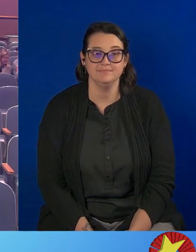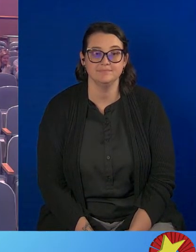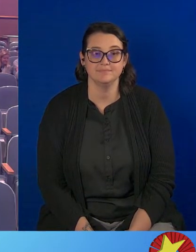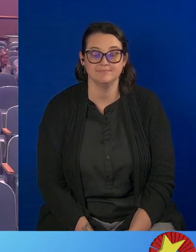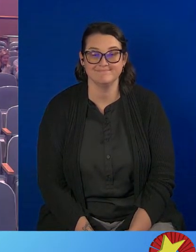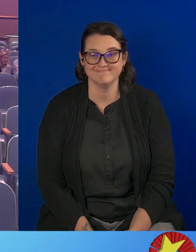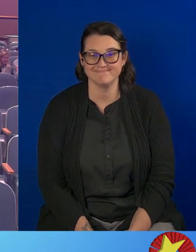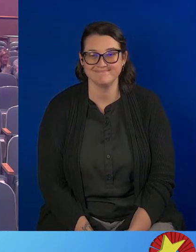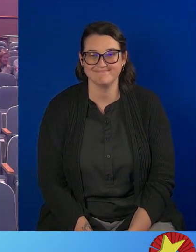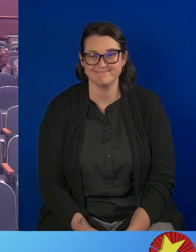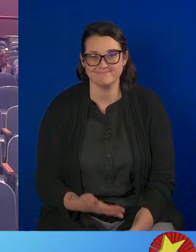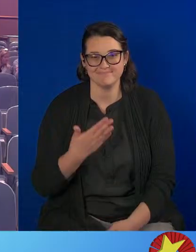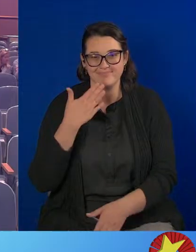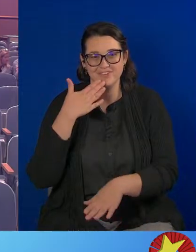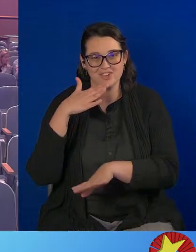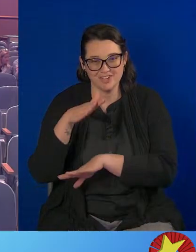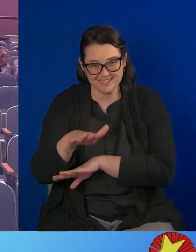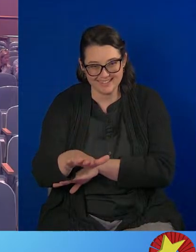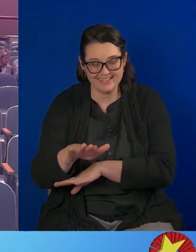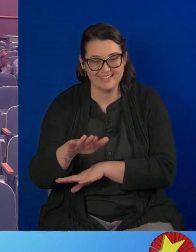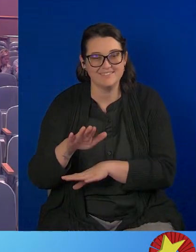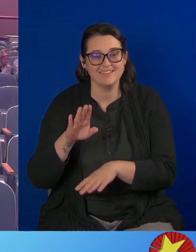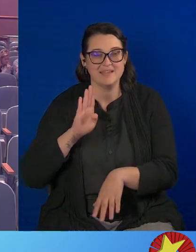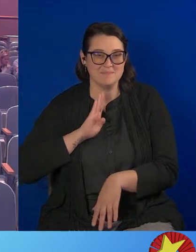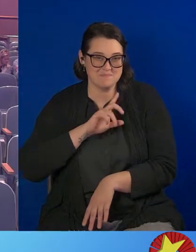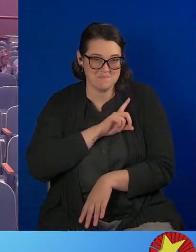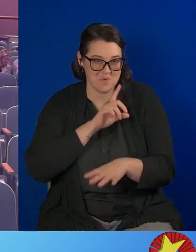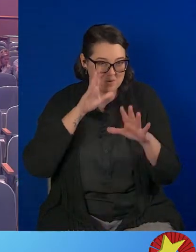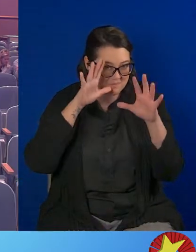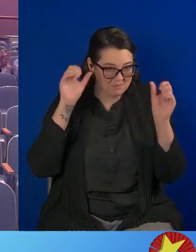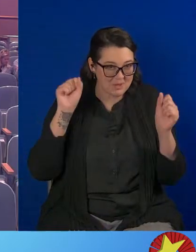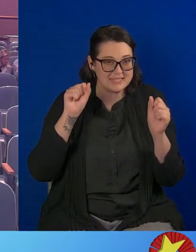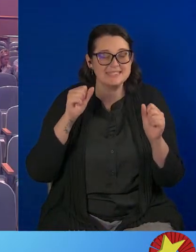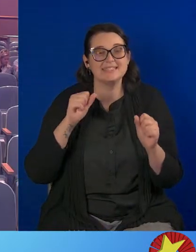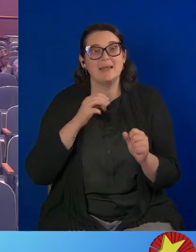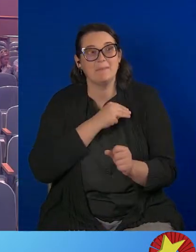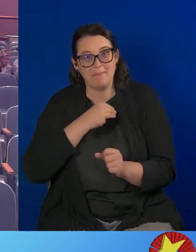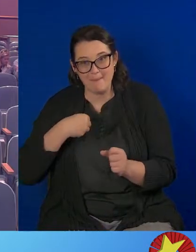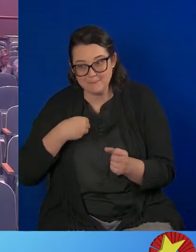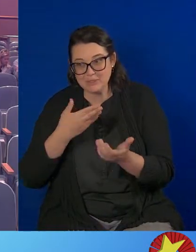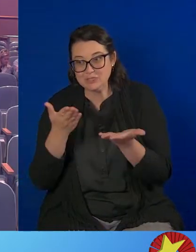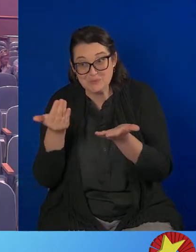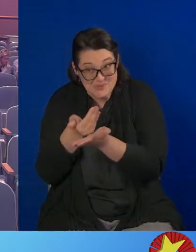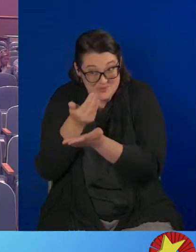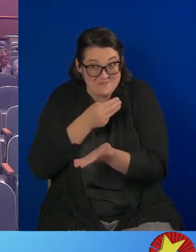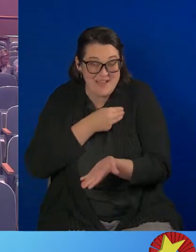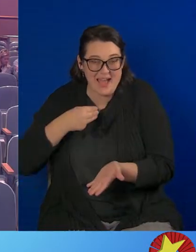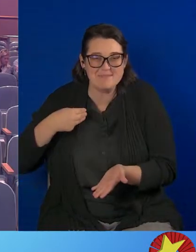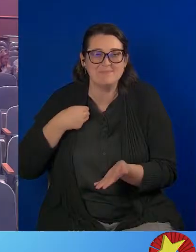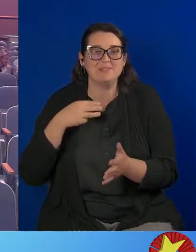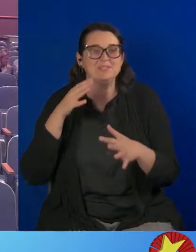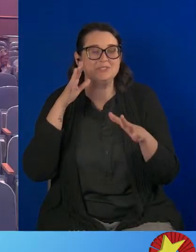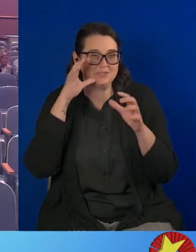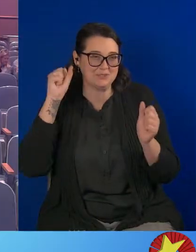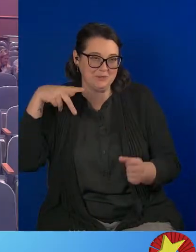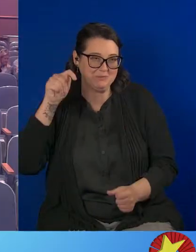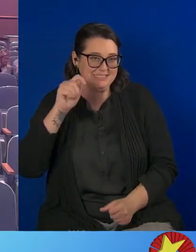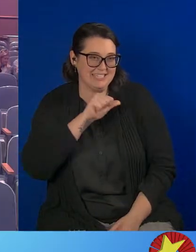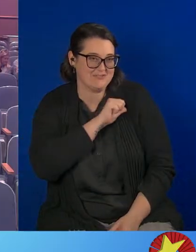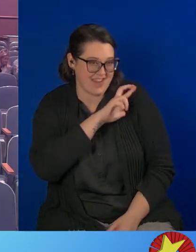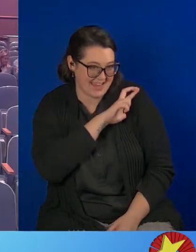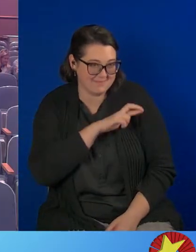Good evening, Board President Buchanan, members of the board, new members of the board, Superintendent Reichman,